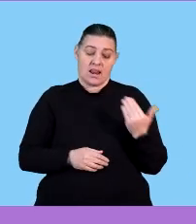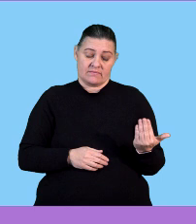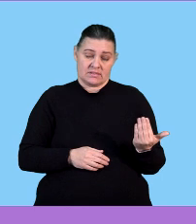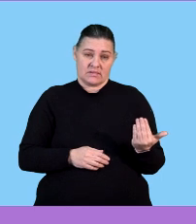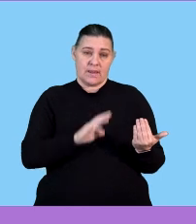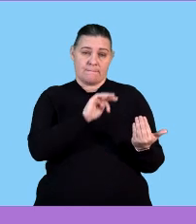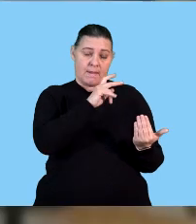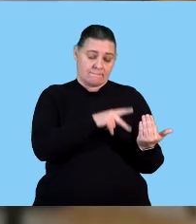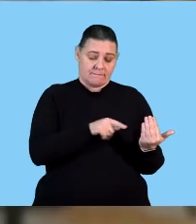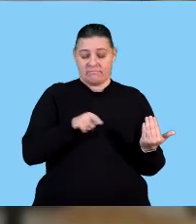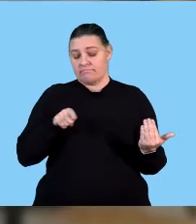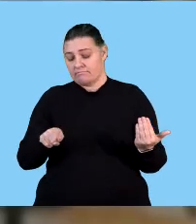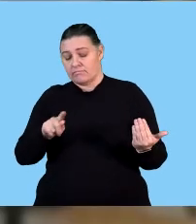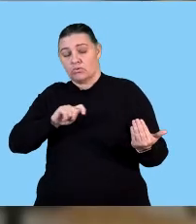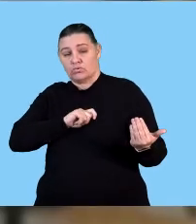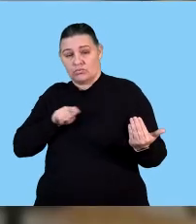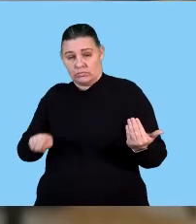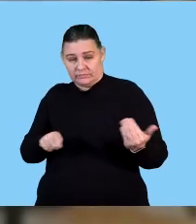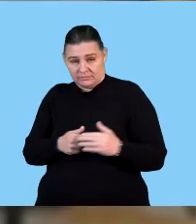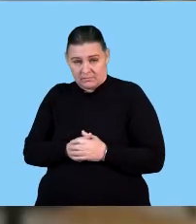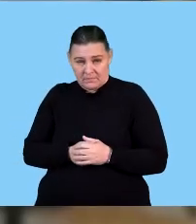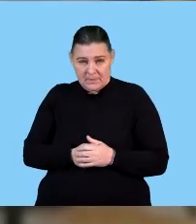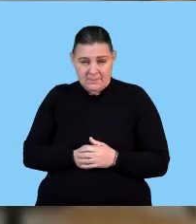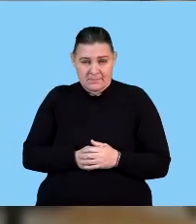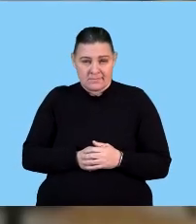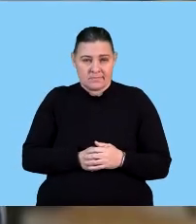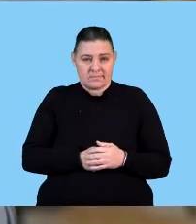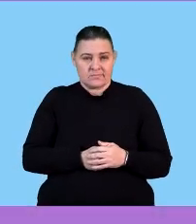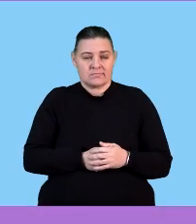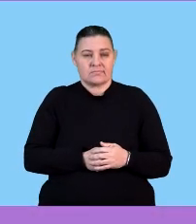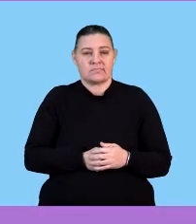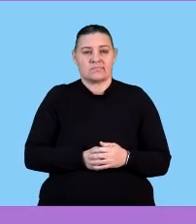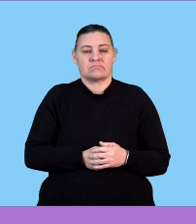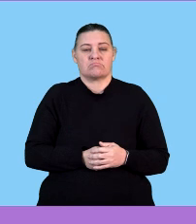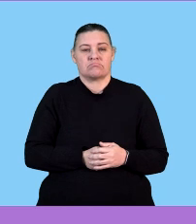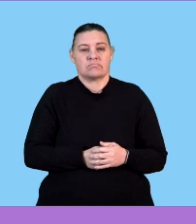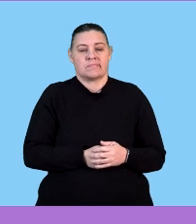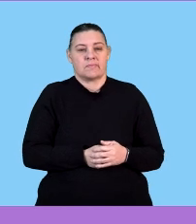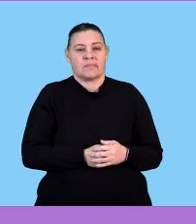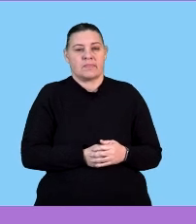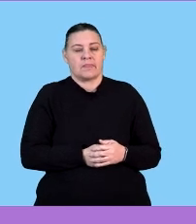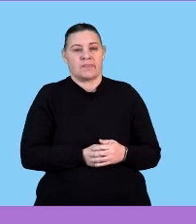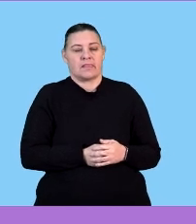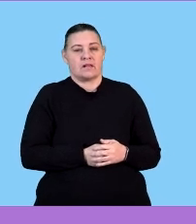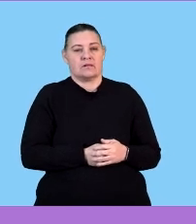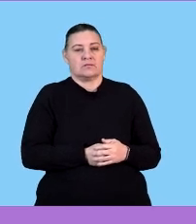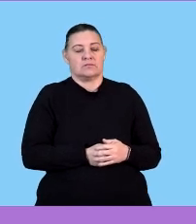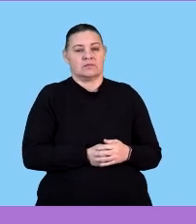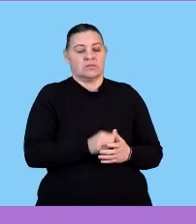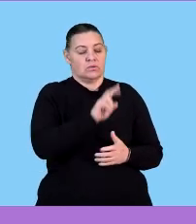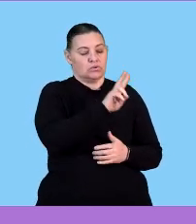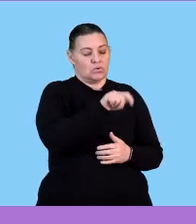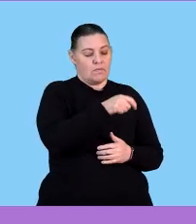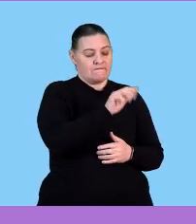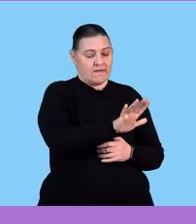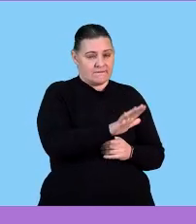side, map, the right-hand side, reality. So looking at the semicolon again, the left-hand side is the map distance we get,